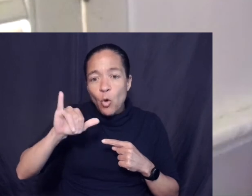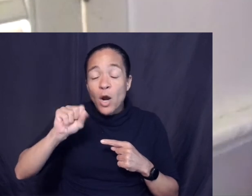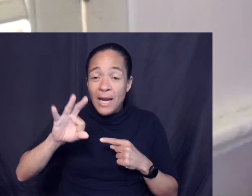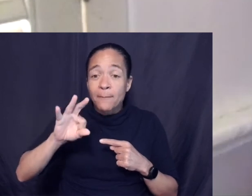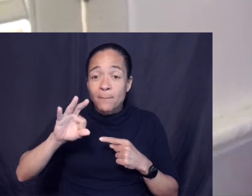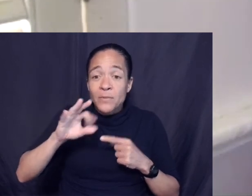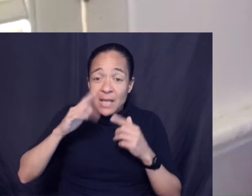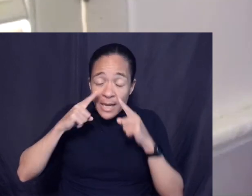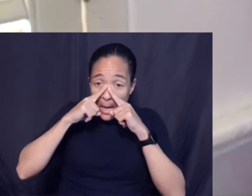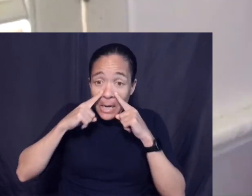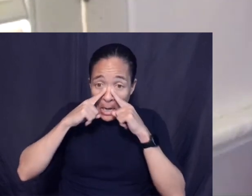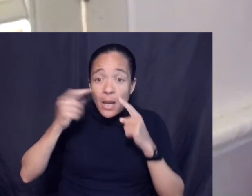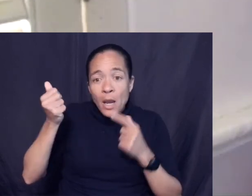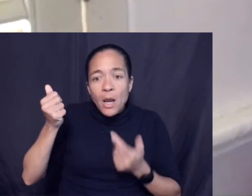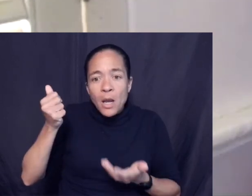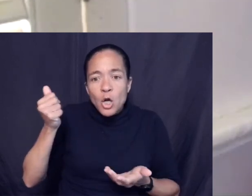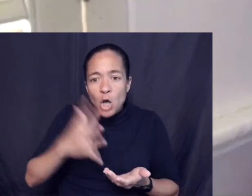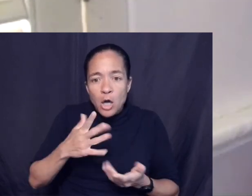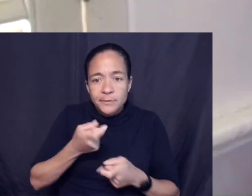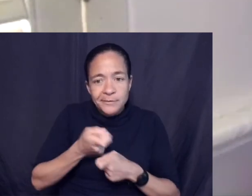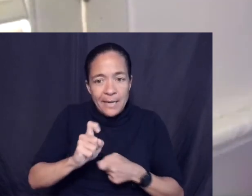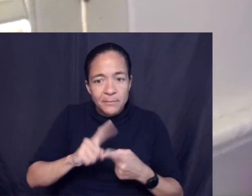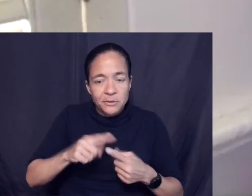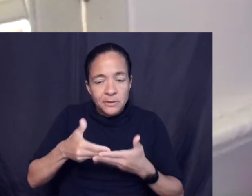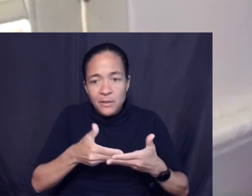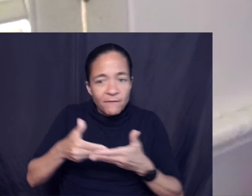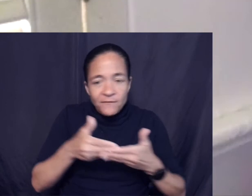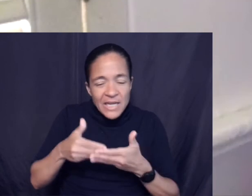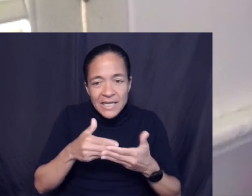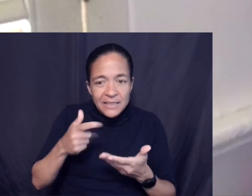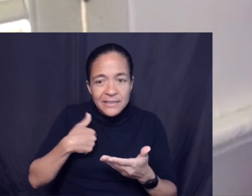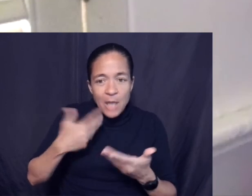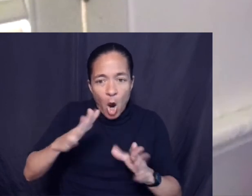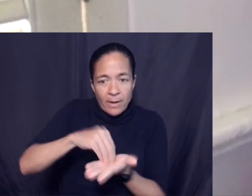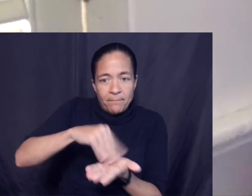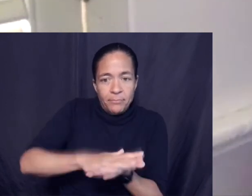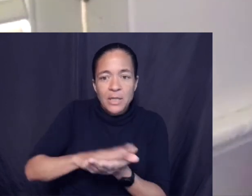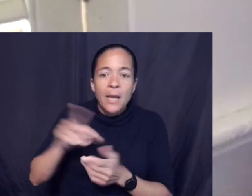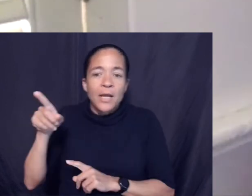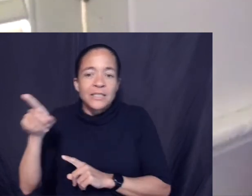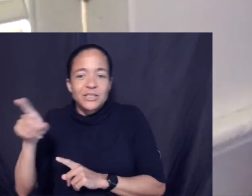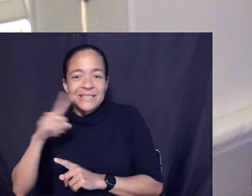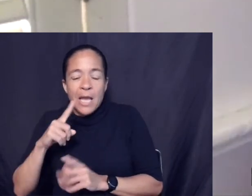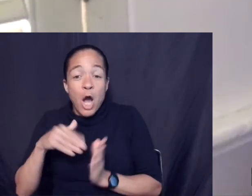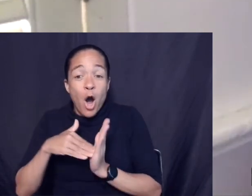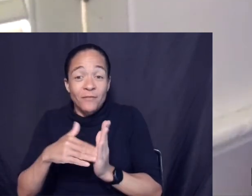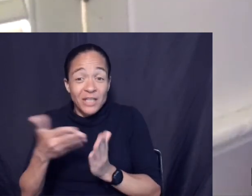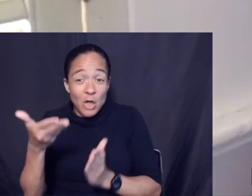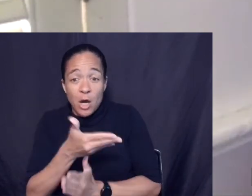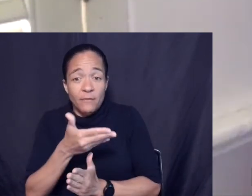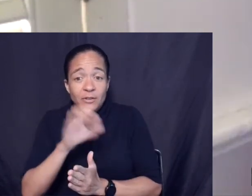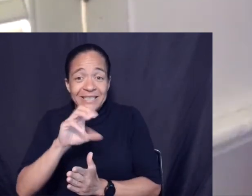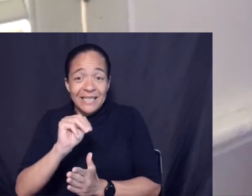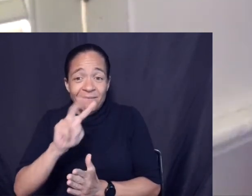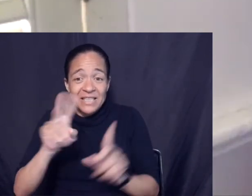fetus. I know that's on my file that I had that. And she said, well, we just don't often offer them because they're really